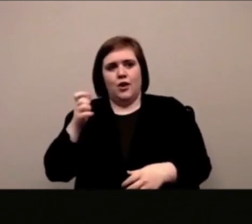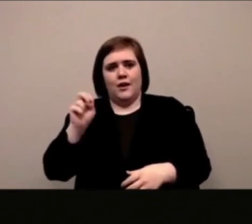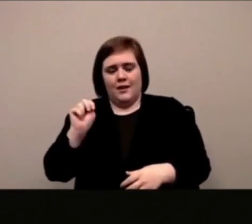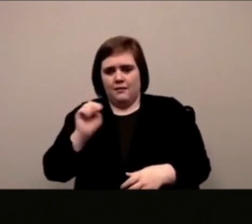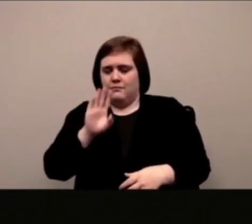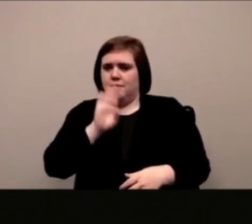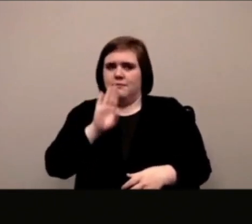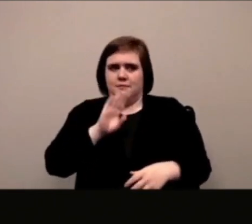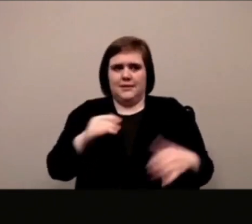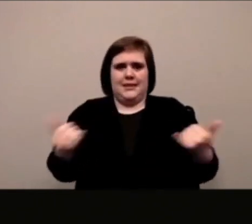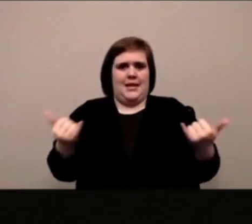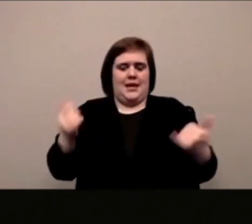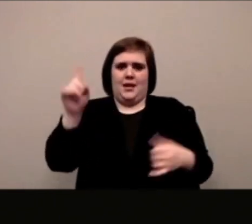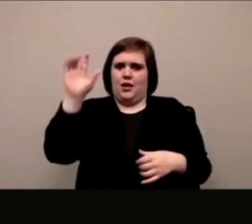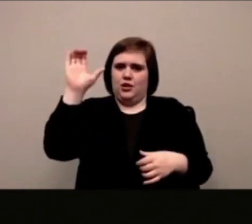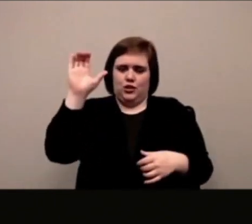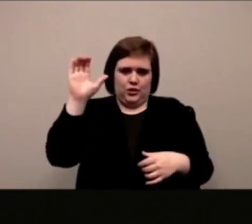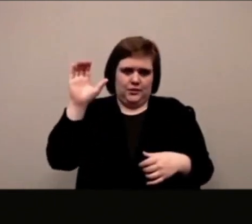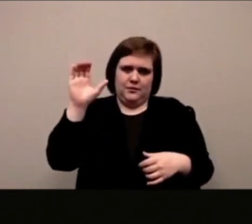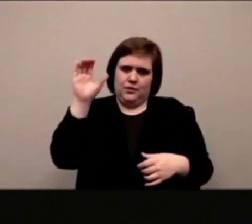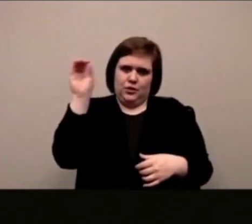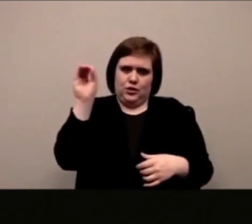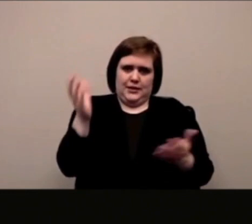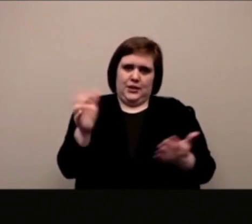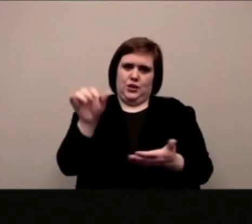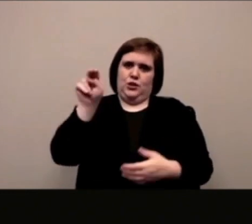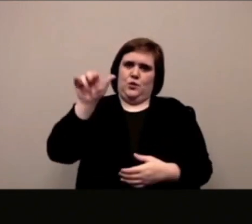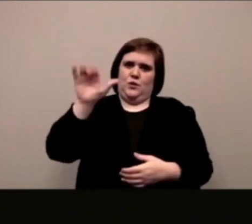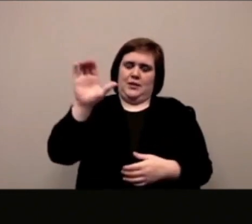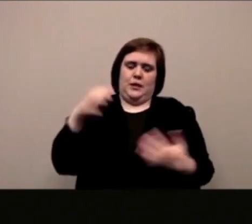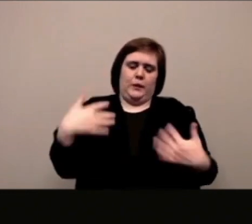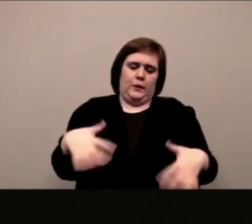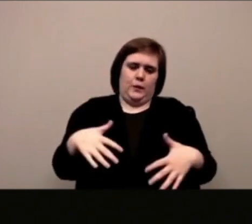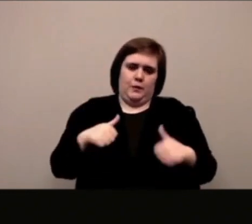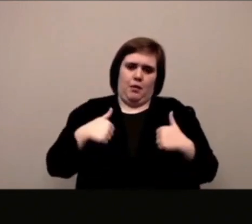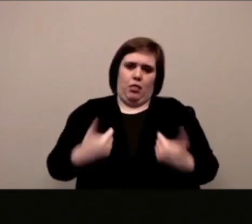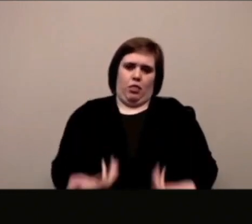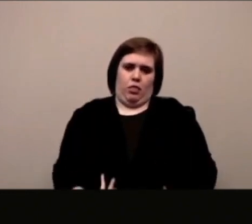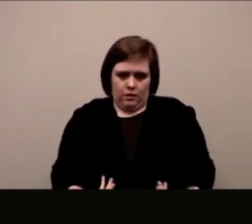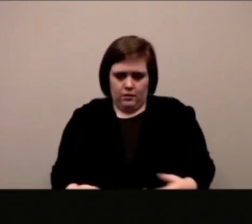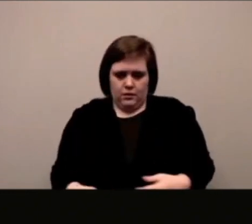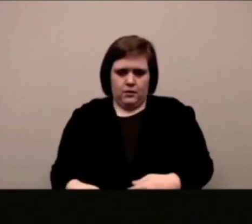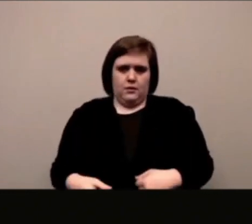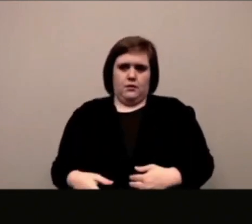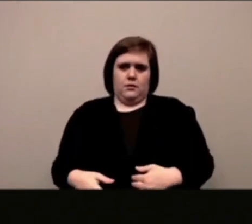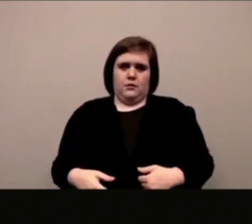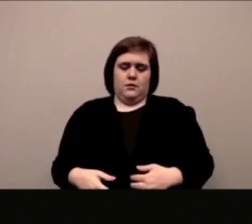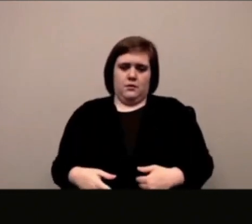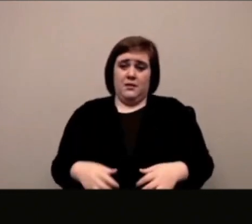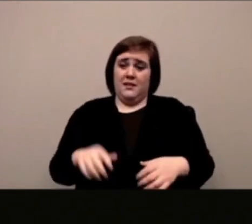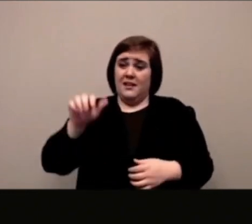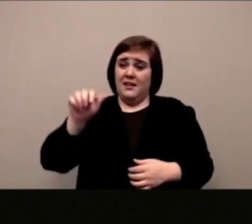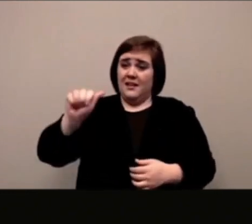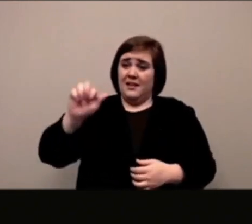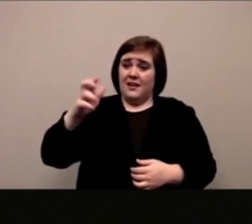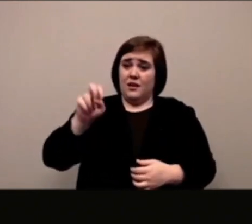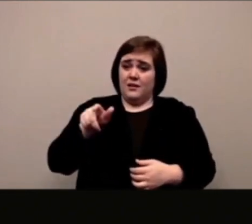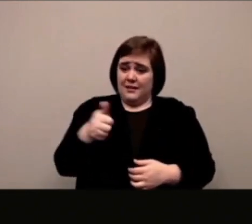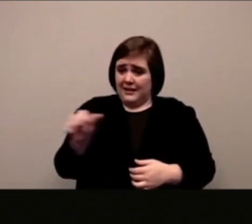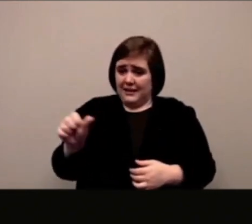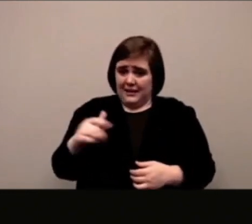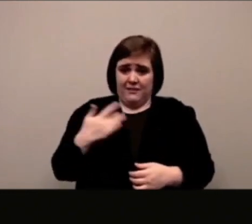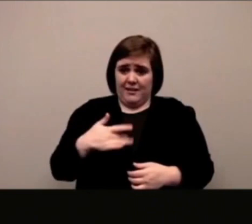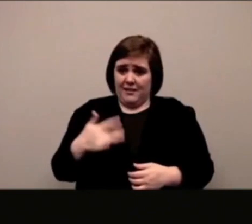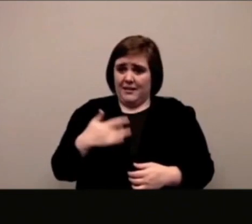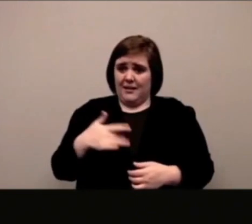today where it's 100 degrees here in New York City, a little tiring. So yeah. Ariam, was there any particular feeling or emotion